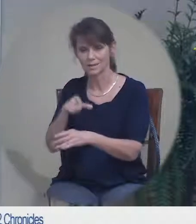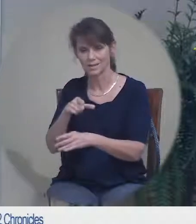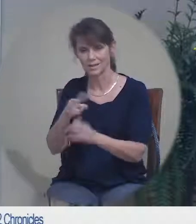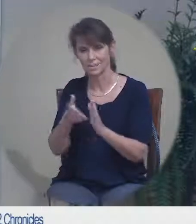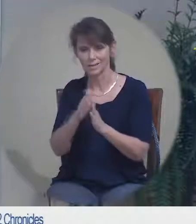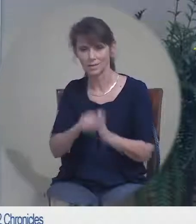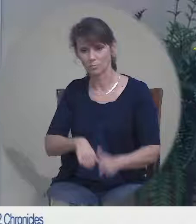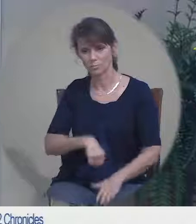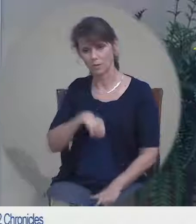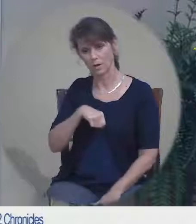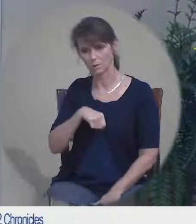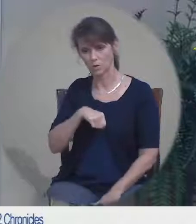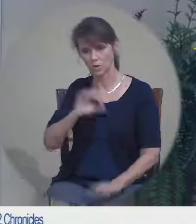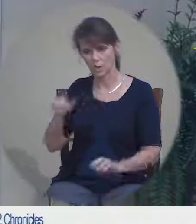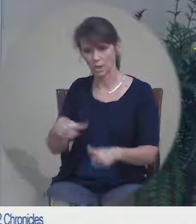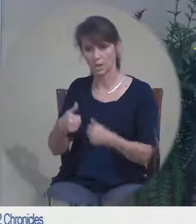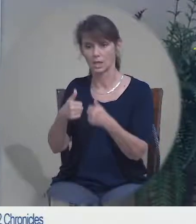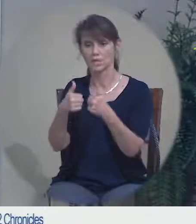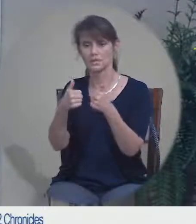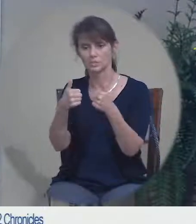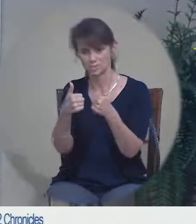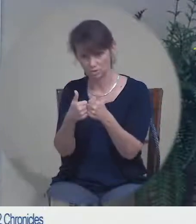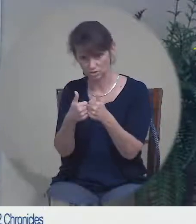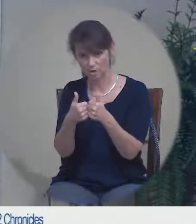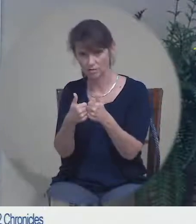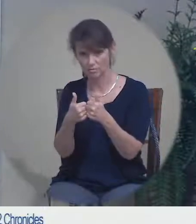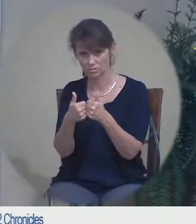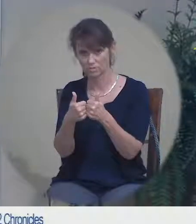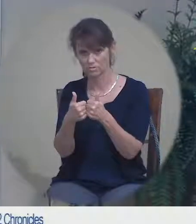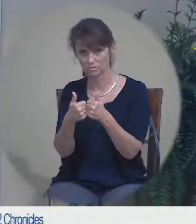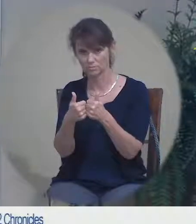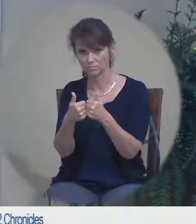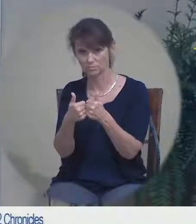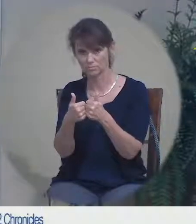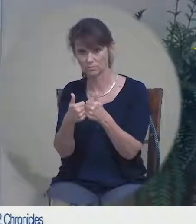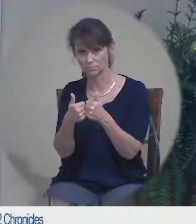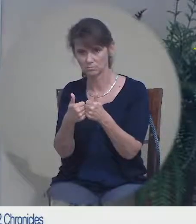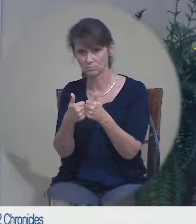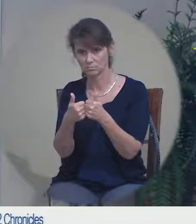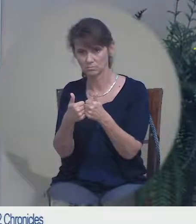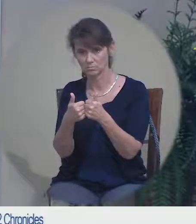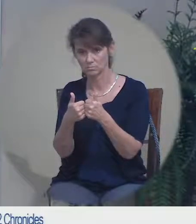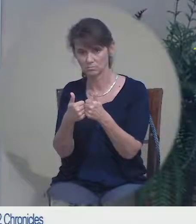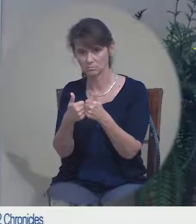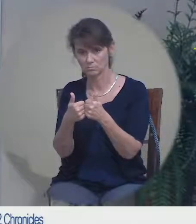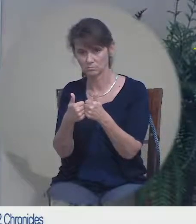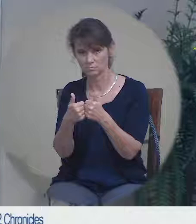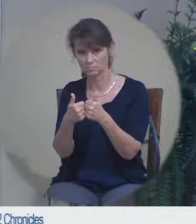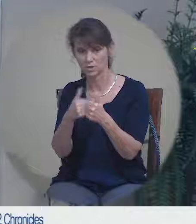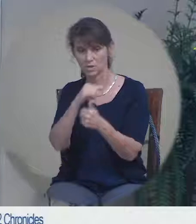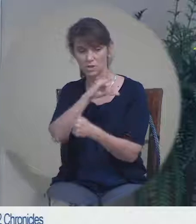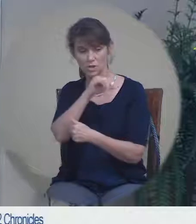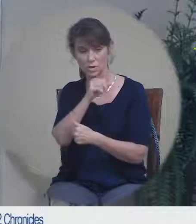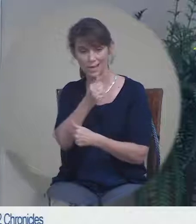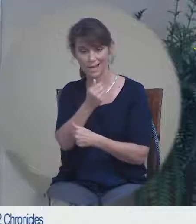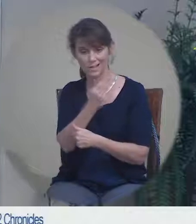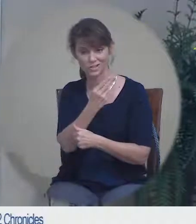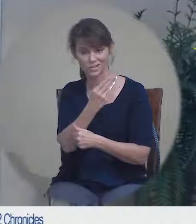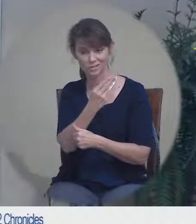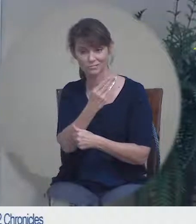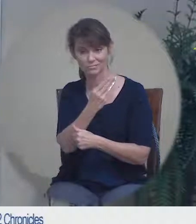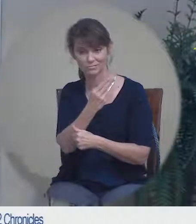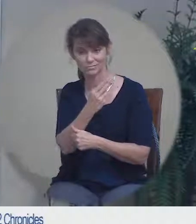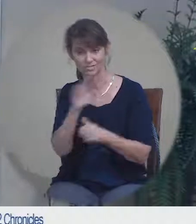and prideful, and he challenges, and we're going to look at the reasons for that in just a moment. He challenges Joash,